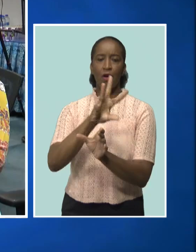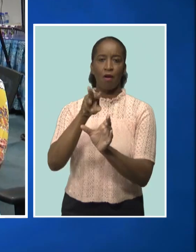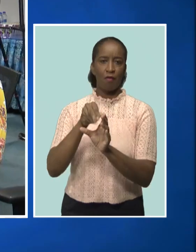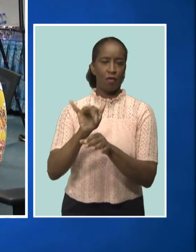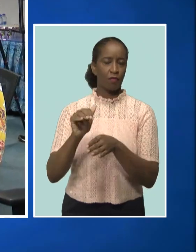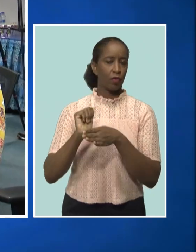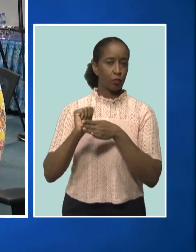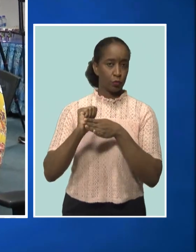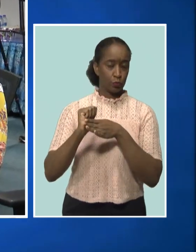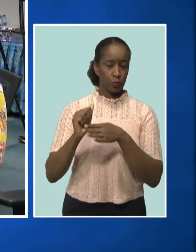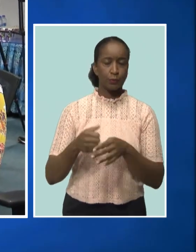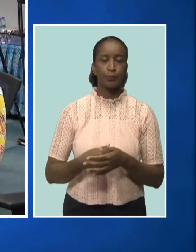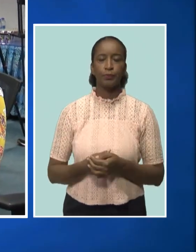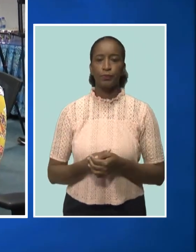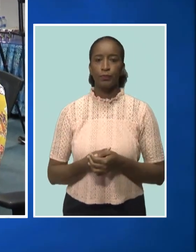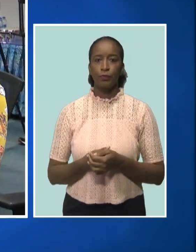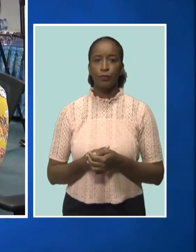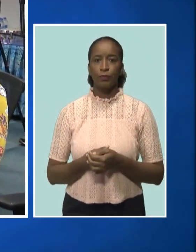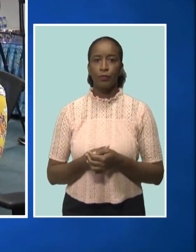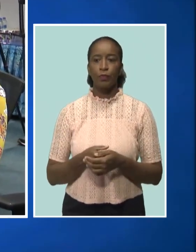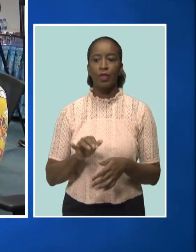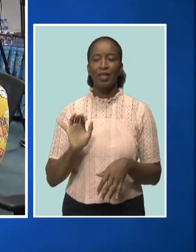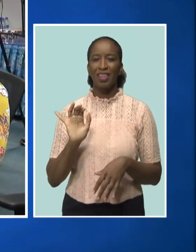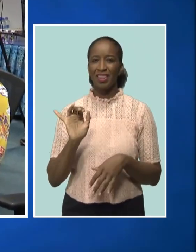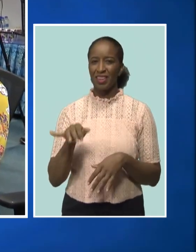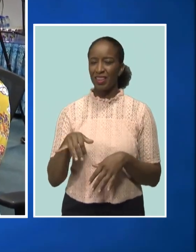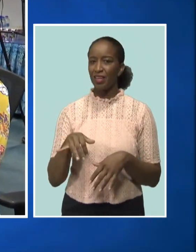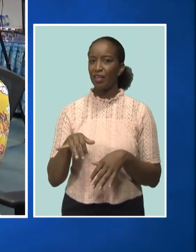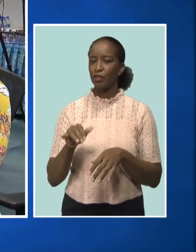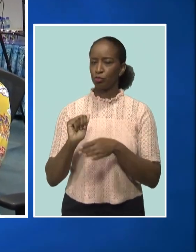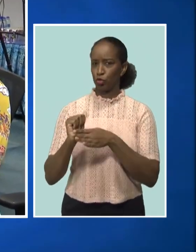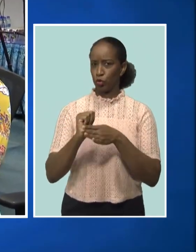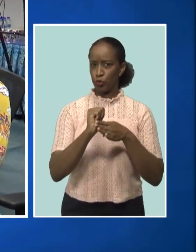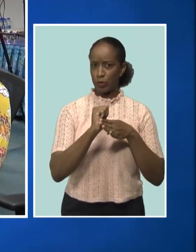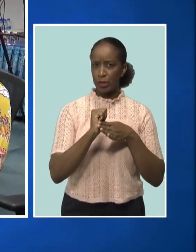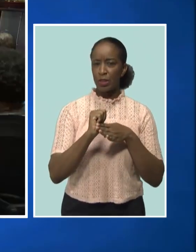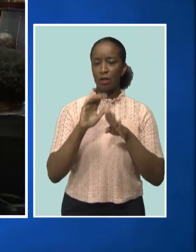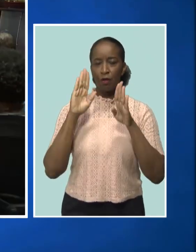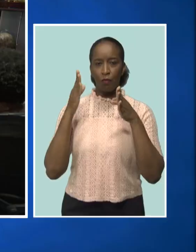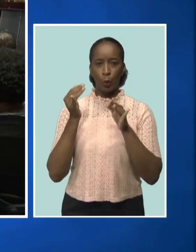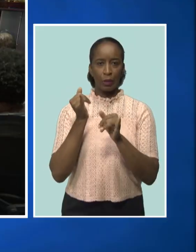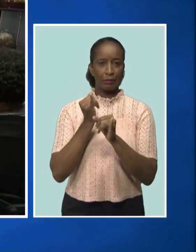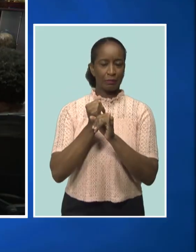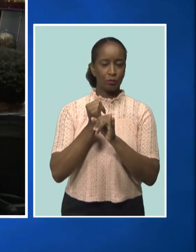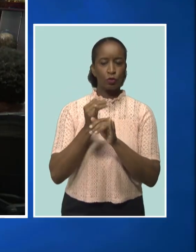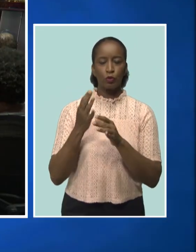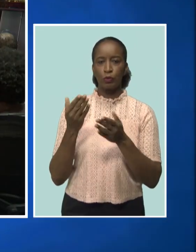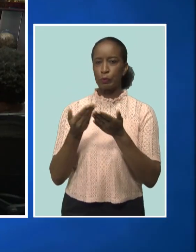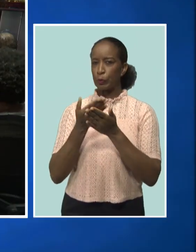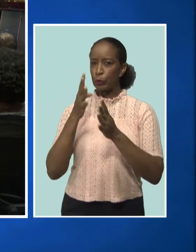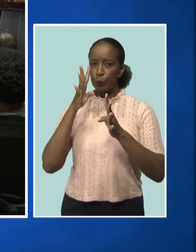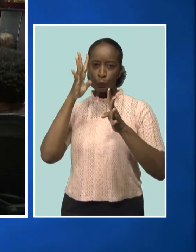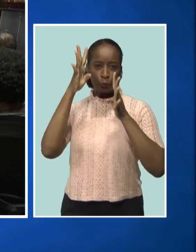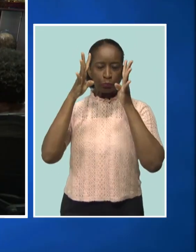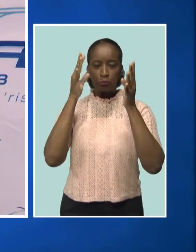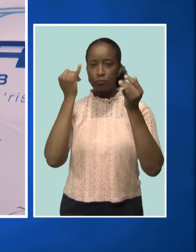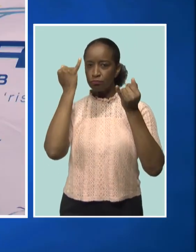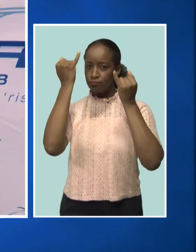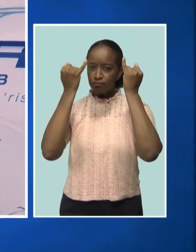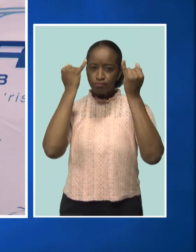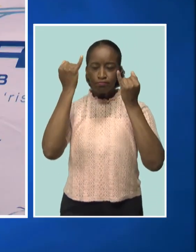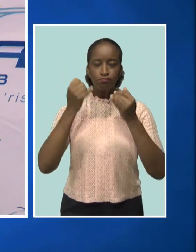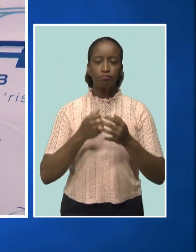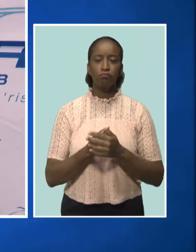Bourne, said it was industry and innovation at work and the future was being charted. Looking ahead, we plan to